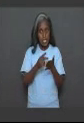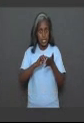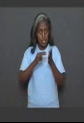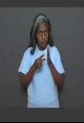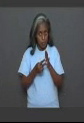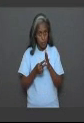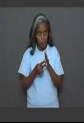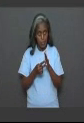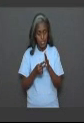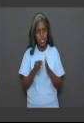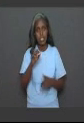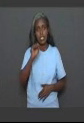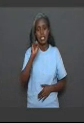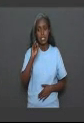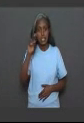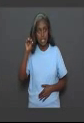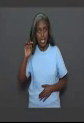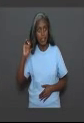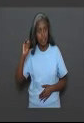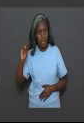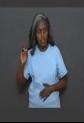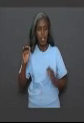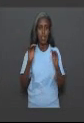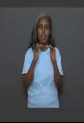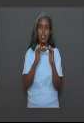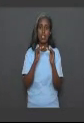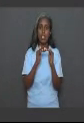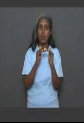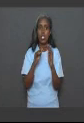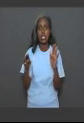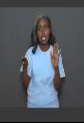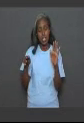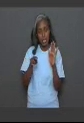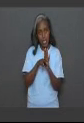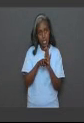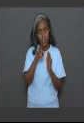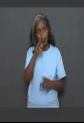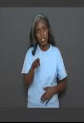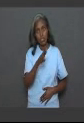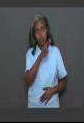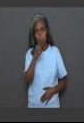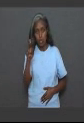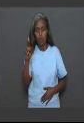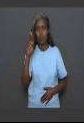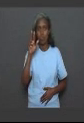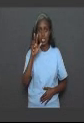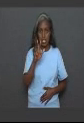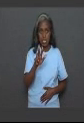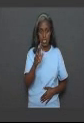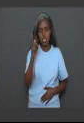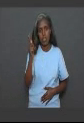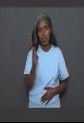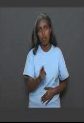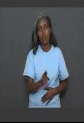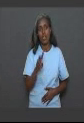This means that sine theta equals the negative square root